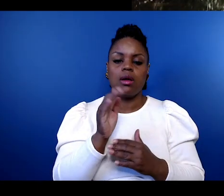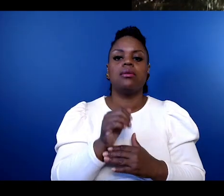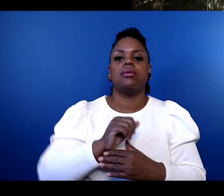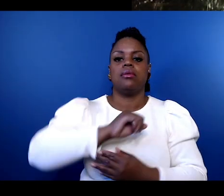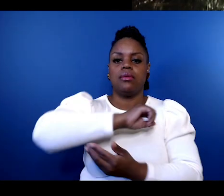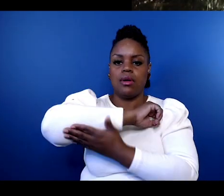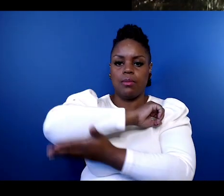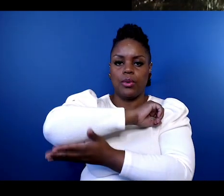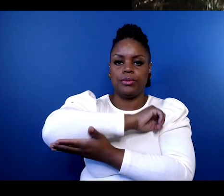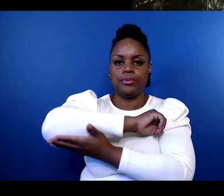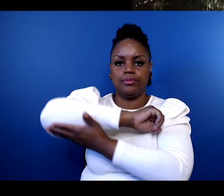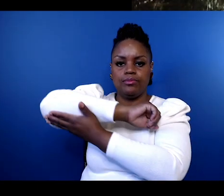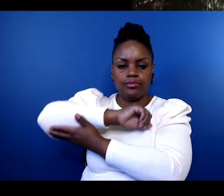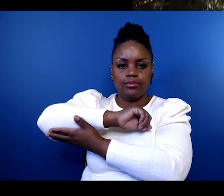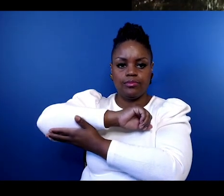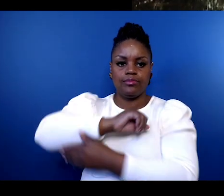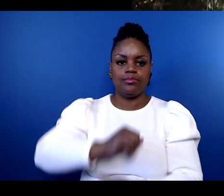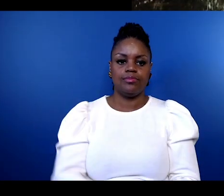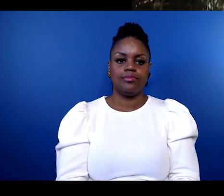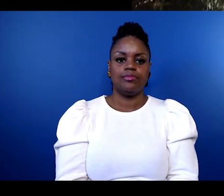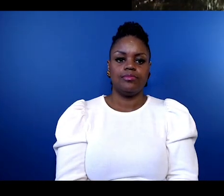that elbow with the left hand.